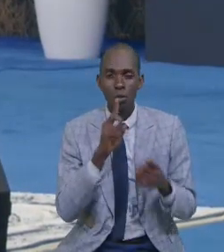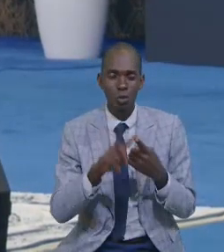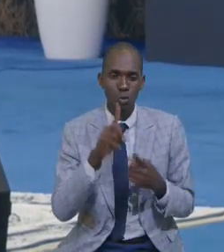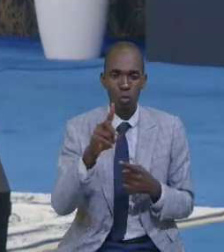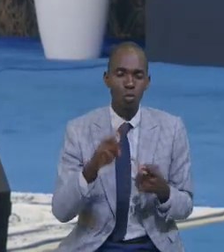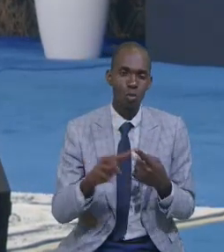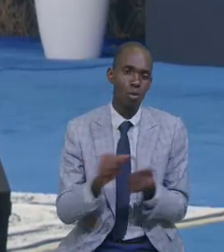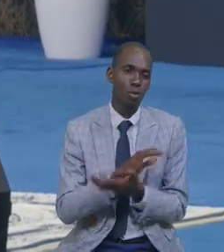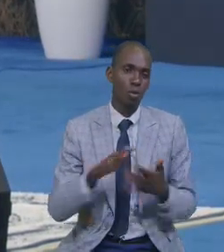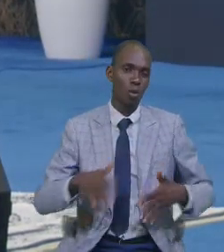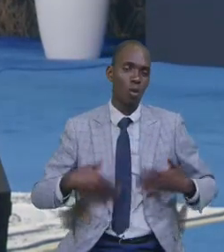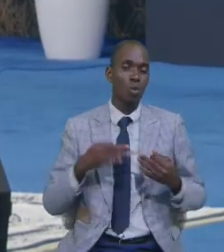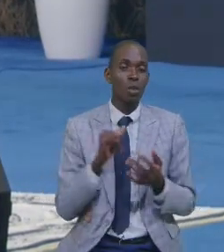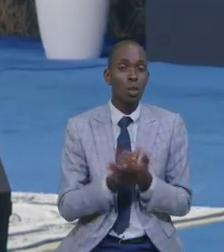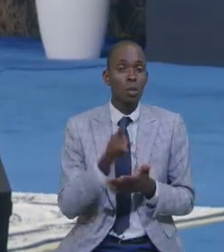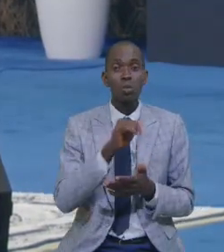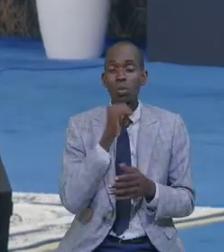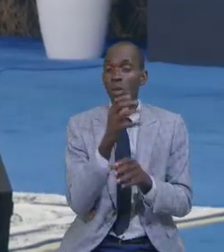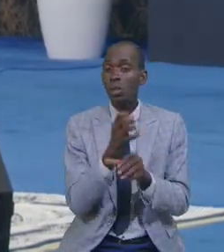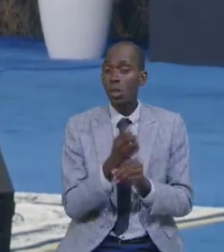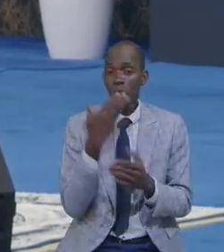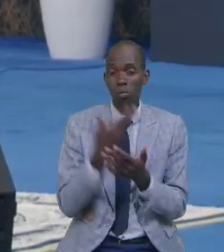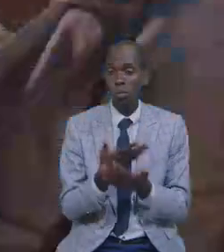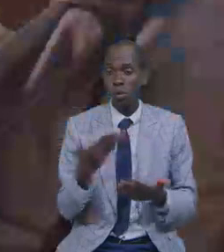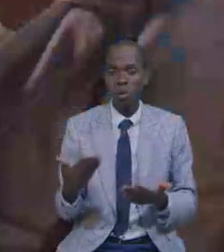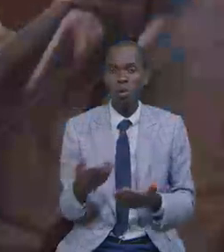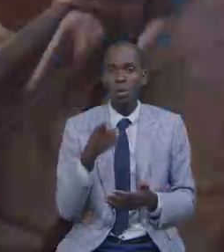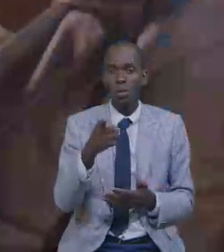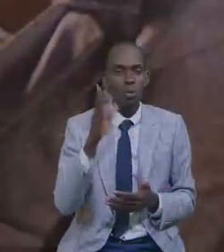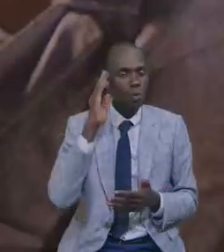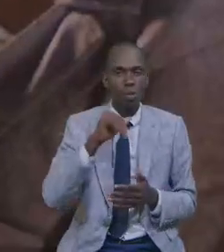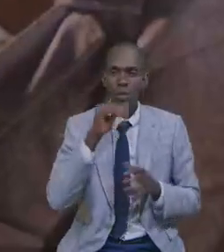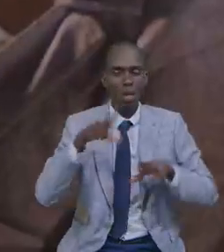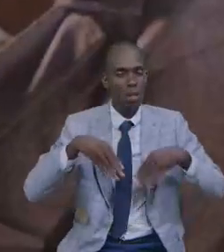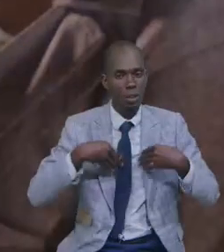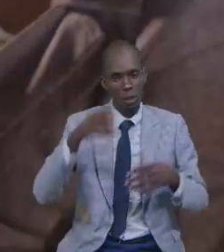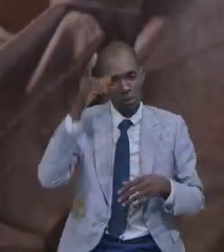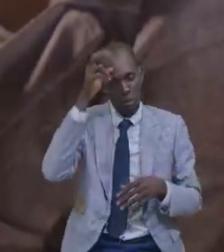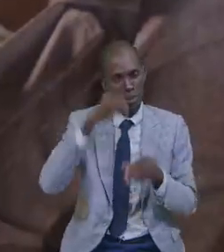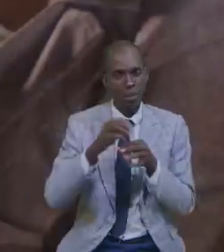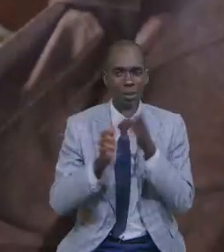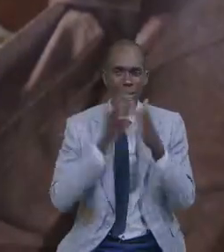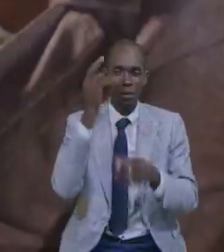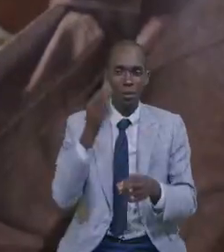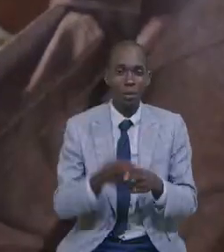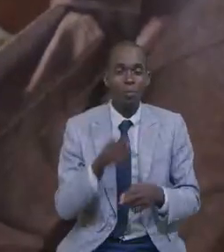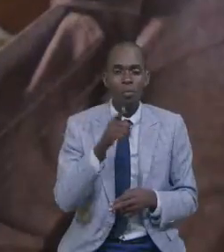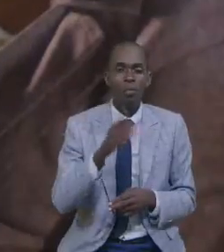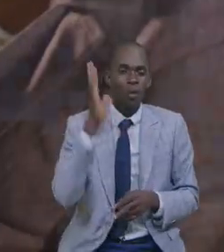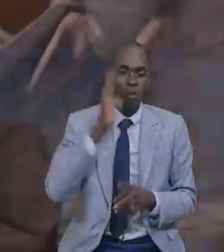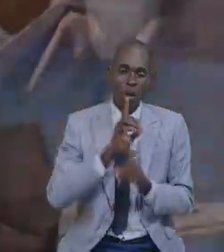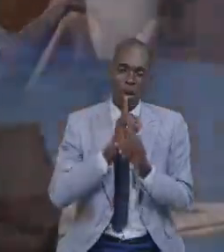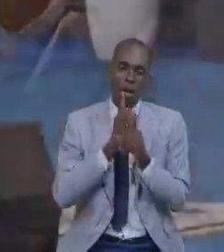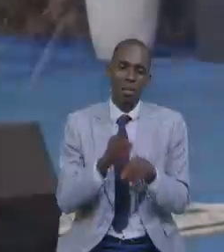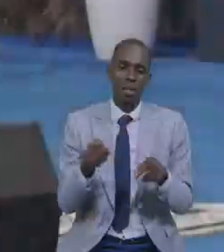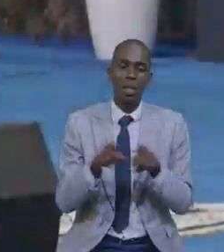will not come to you. You will not give your life to Satan. You will respond as the Lord is calling you.